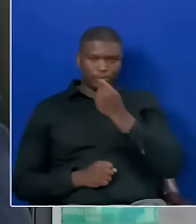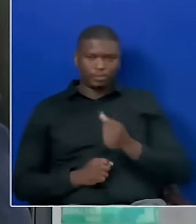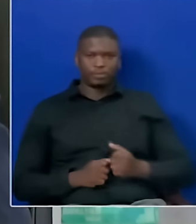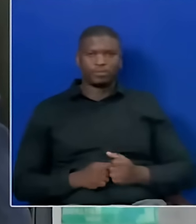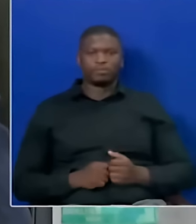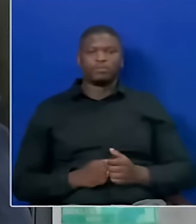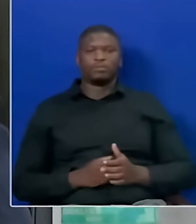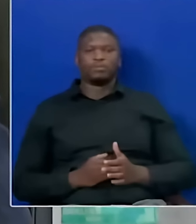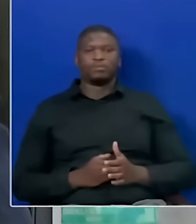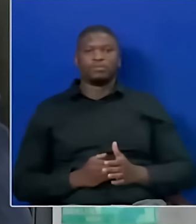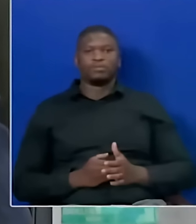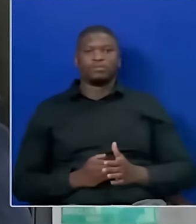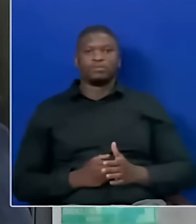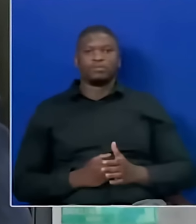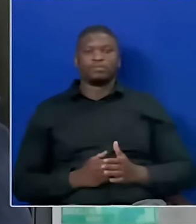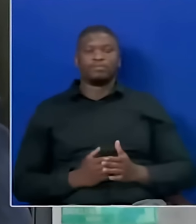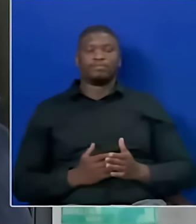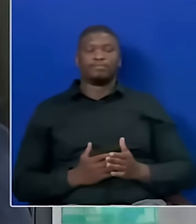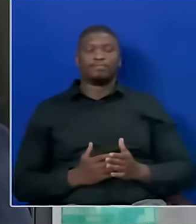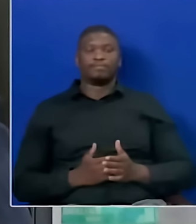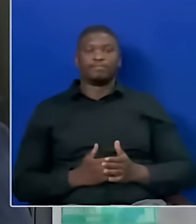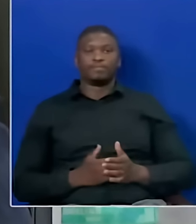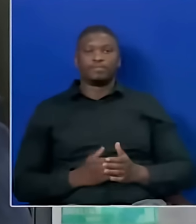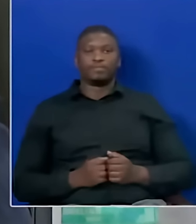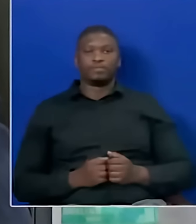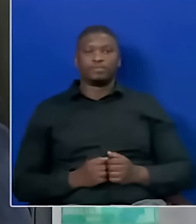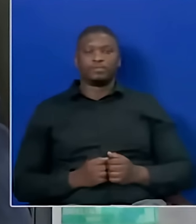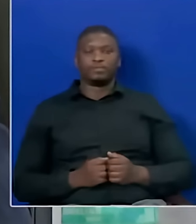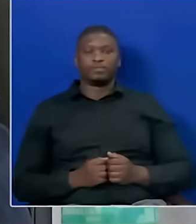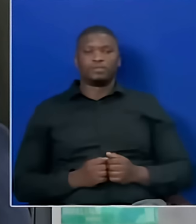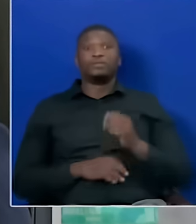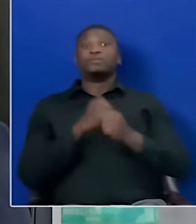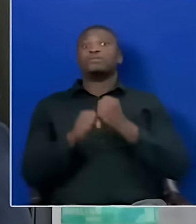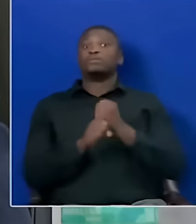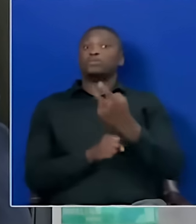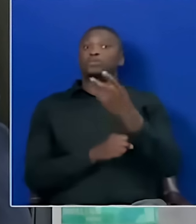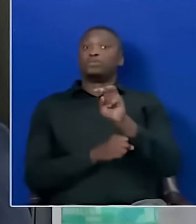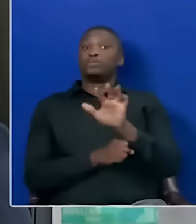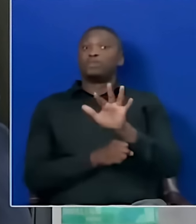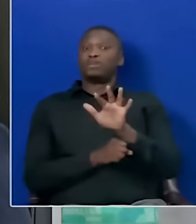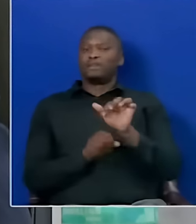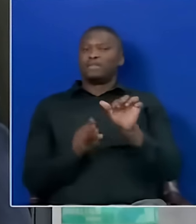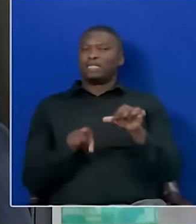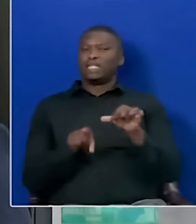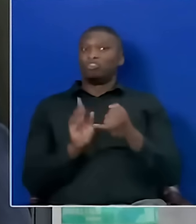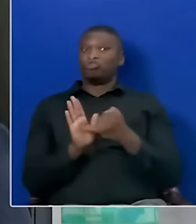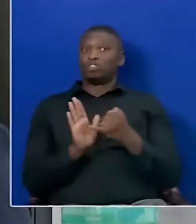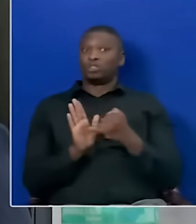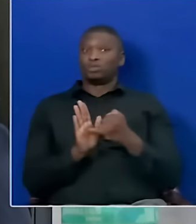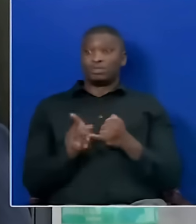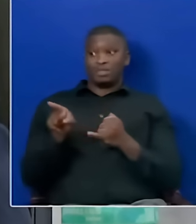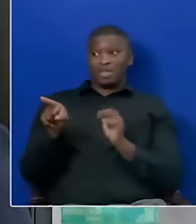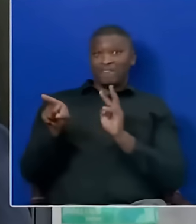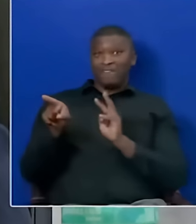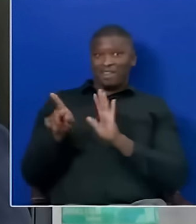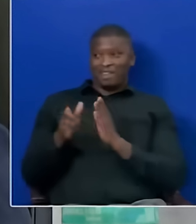On the 16th of January 2025, the Vereniging case with lap number 634383